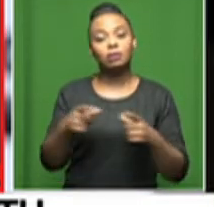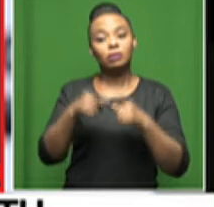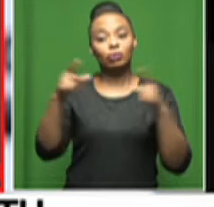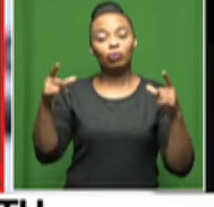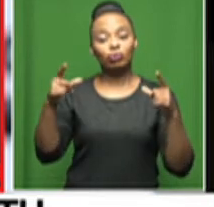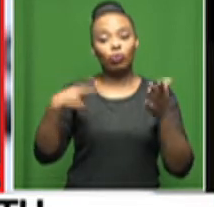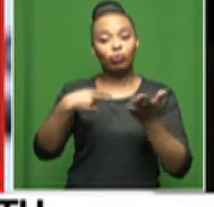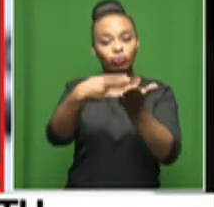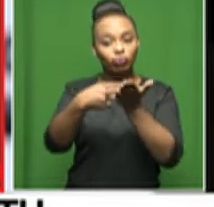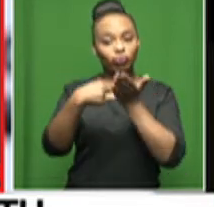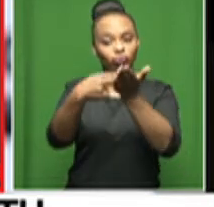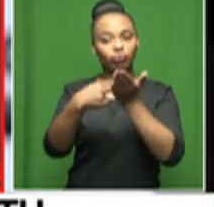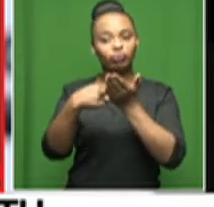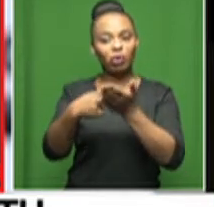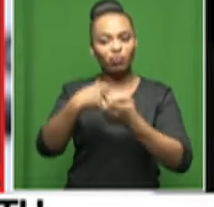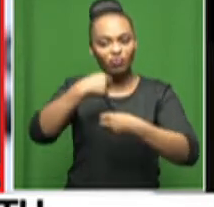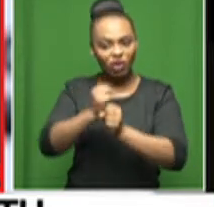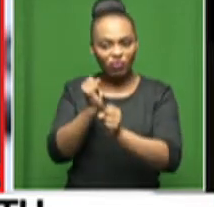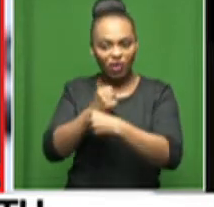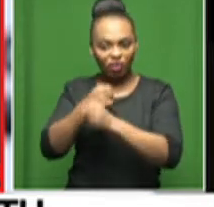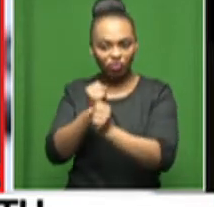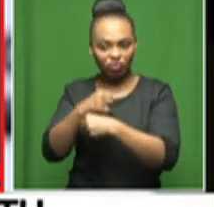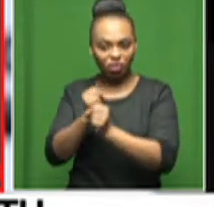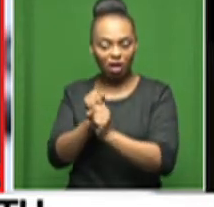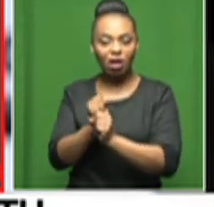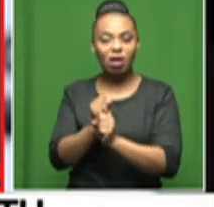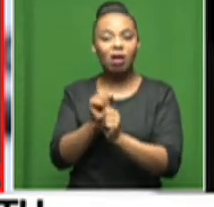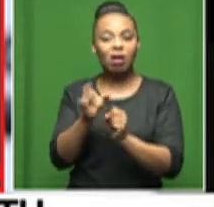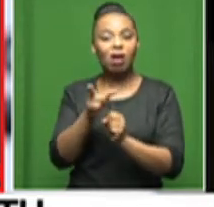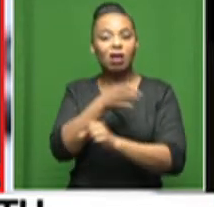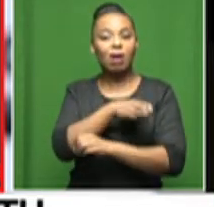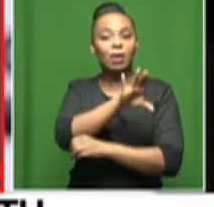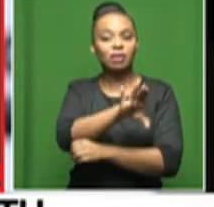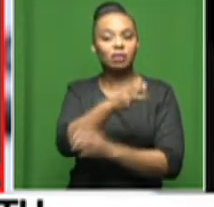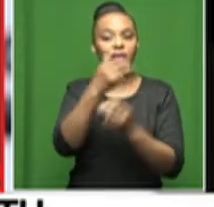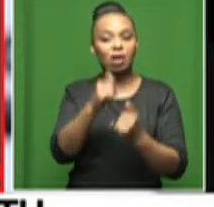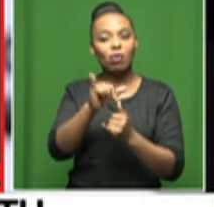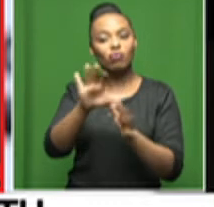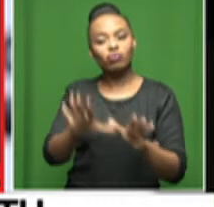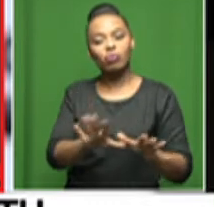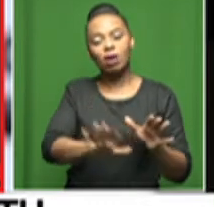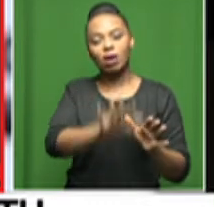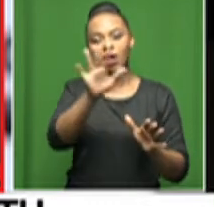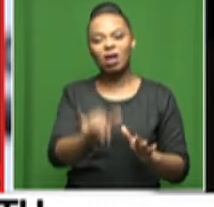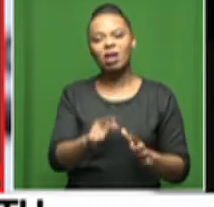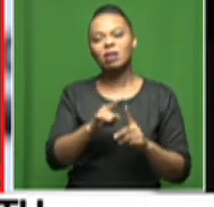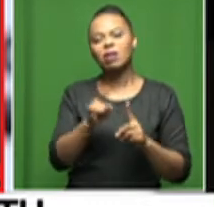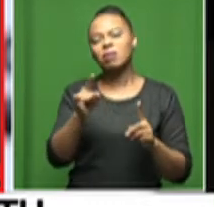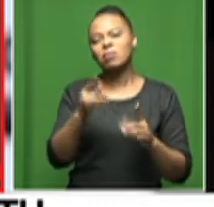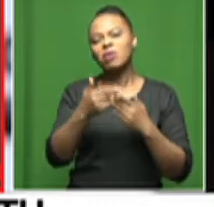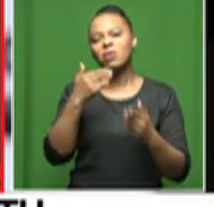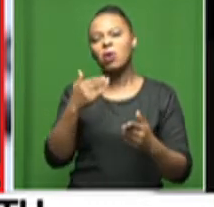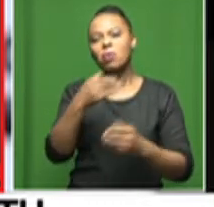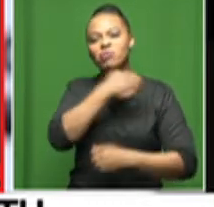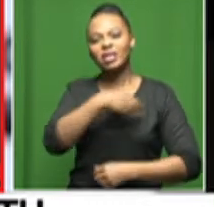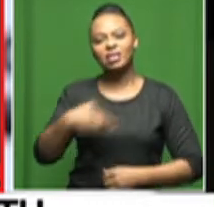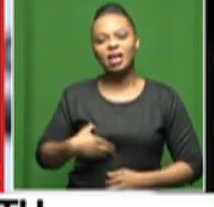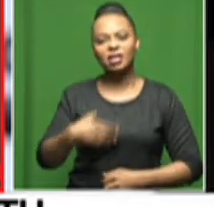the creation of a manufacturing capacity in the continent. It's been raised by President Ramaphosa. It's been raised by a number